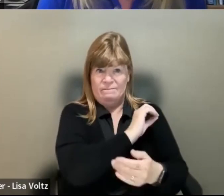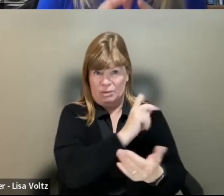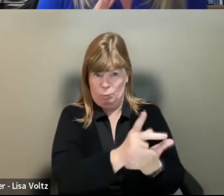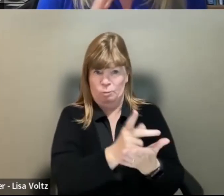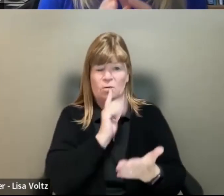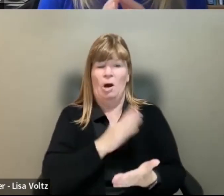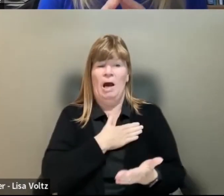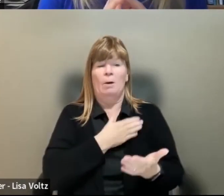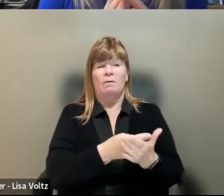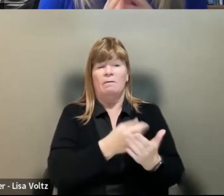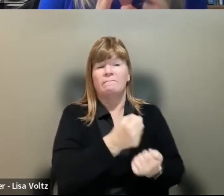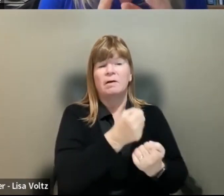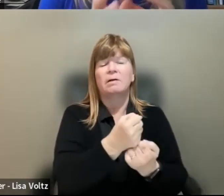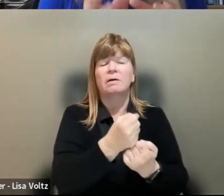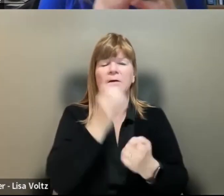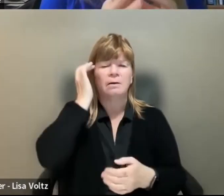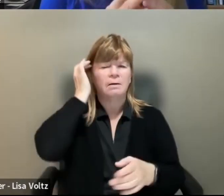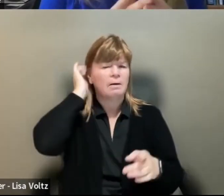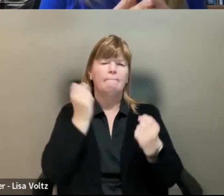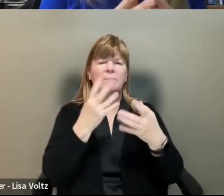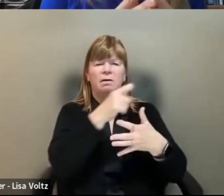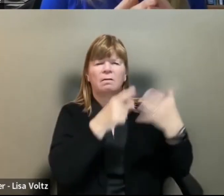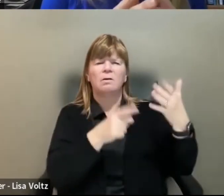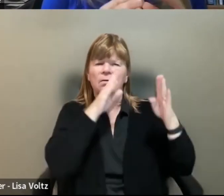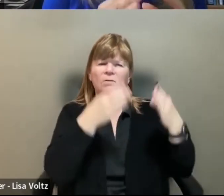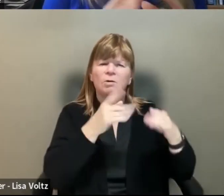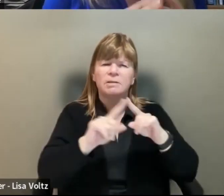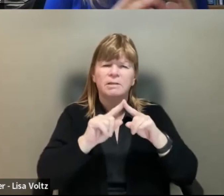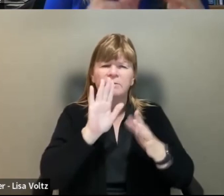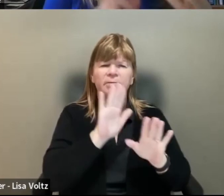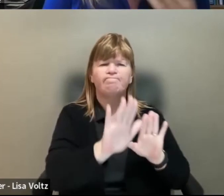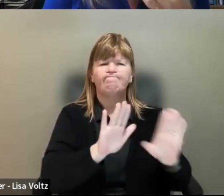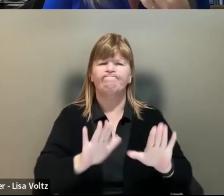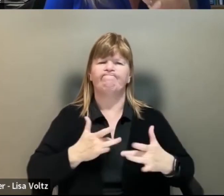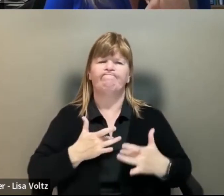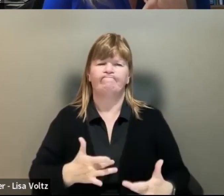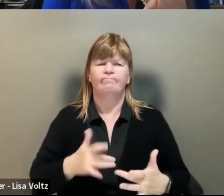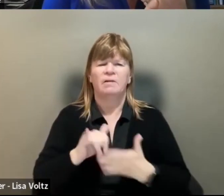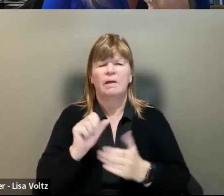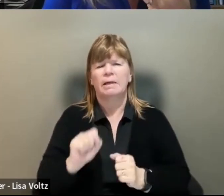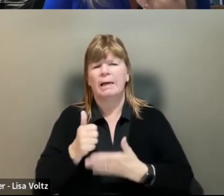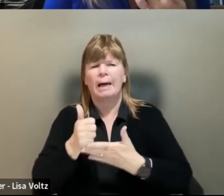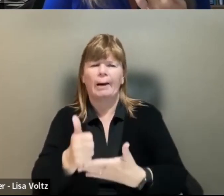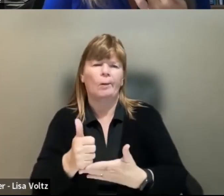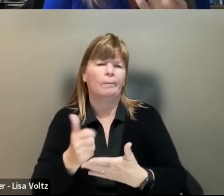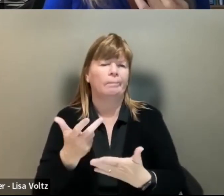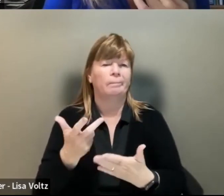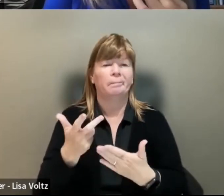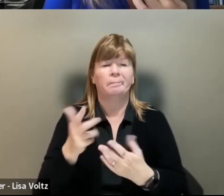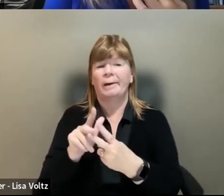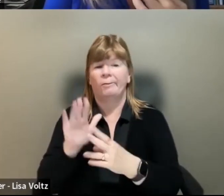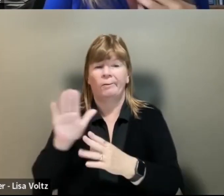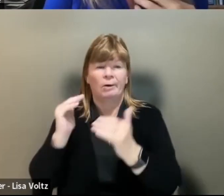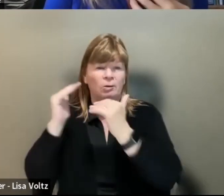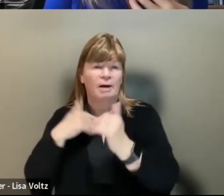funding, many of them focus on different aspects that could help either adults that have